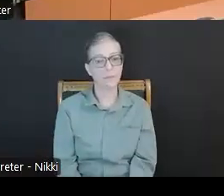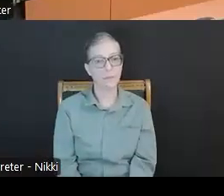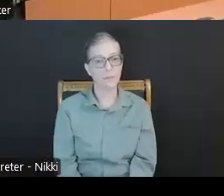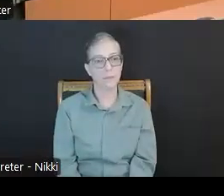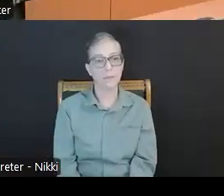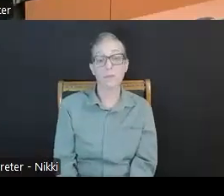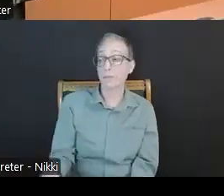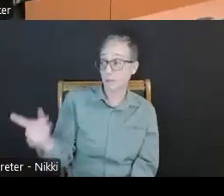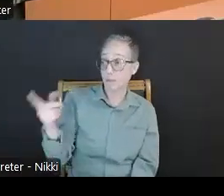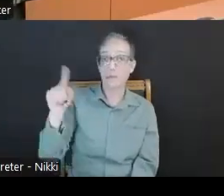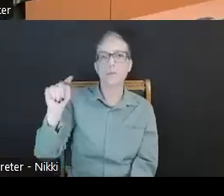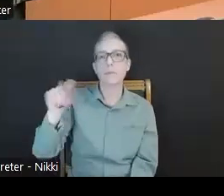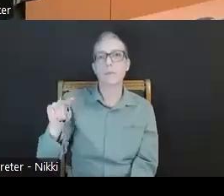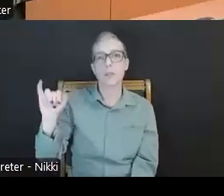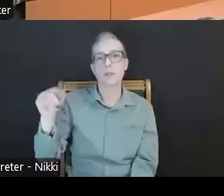Sephora?